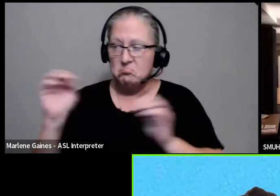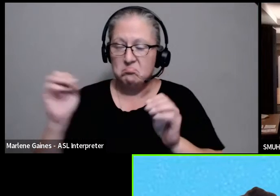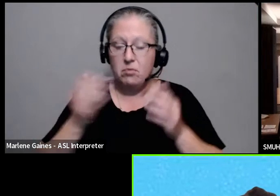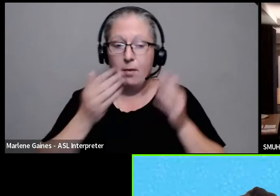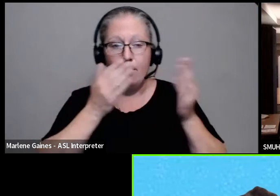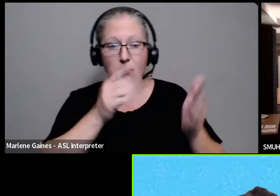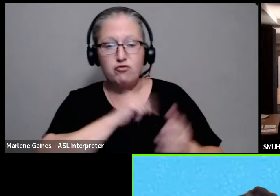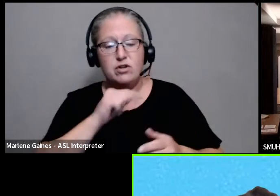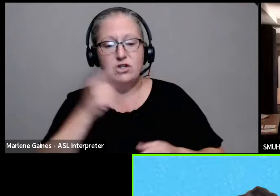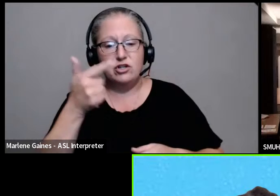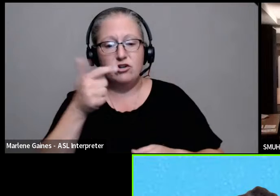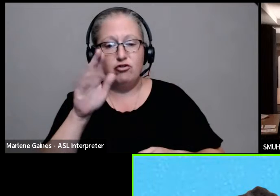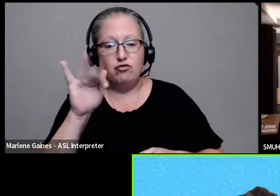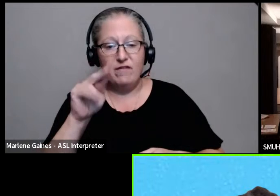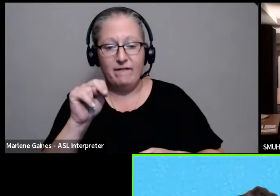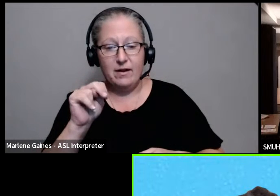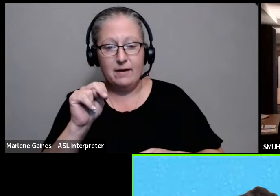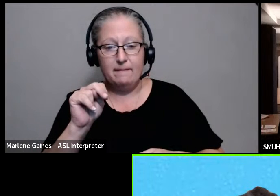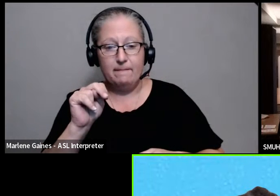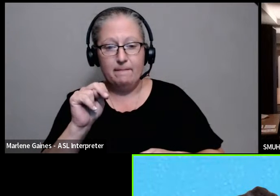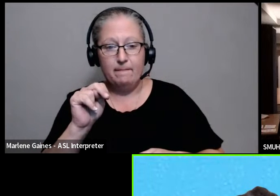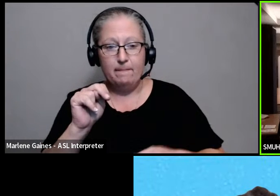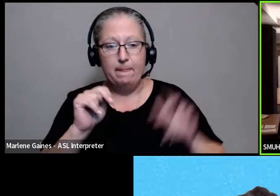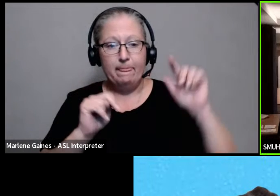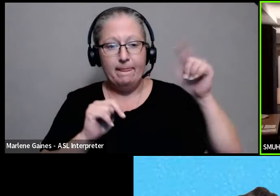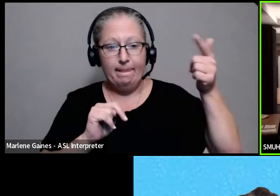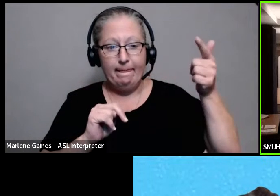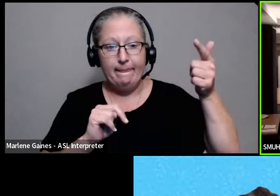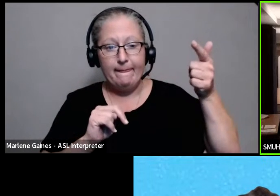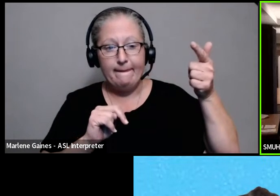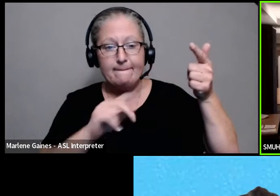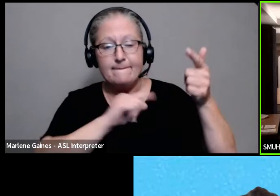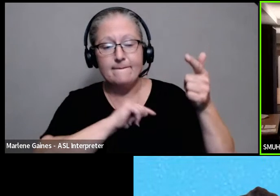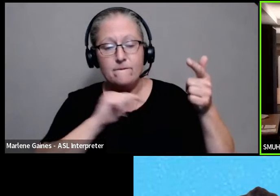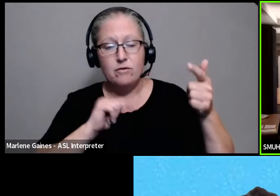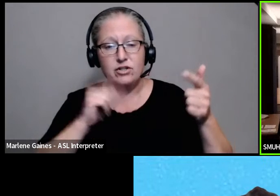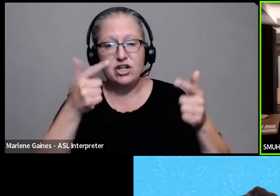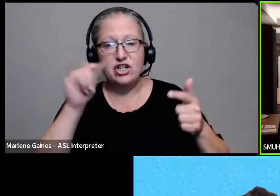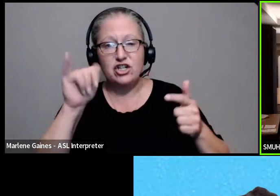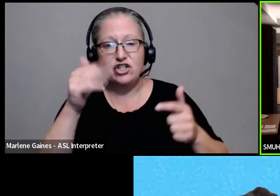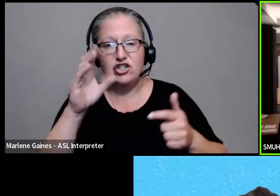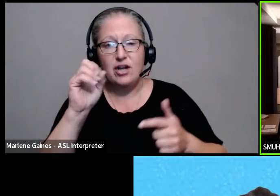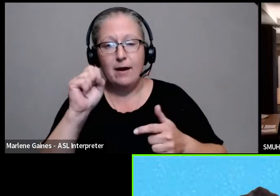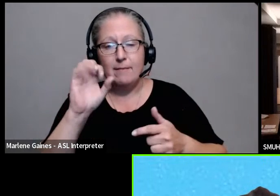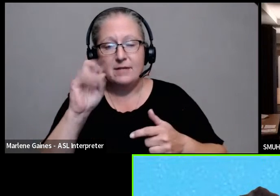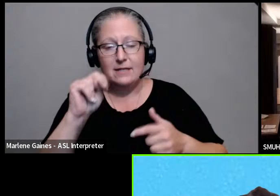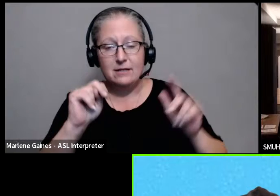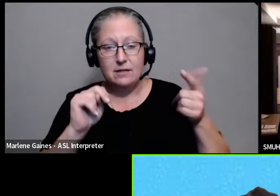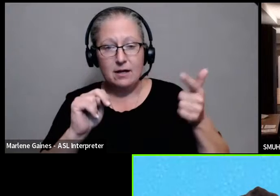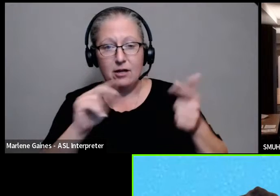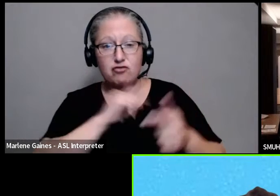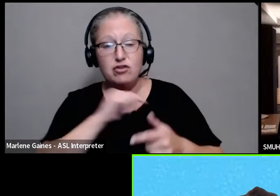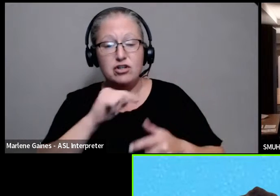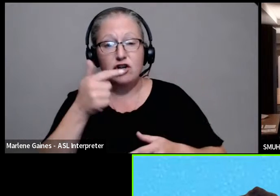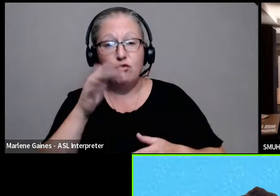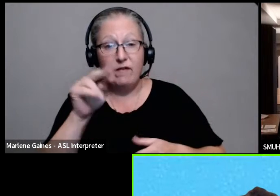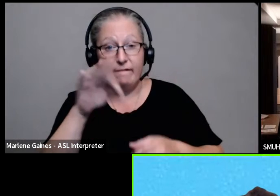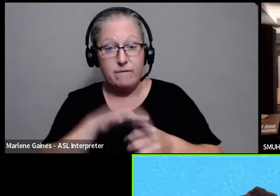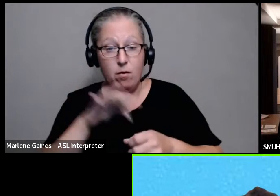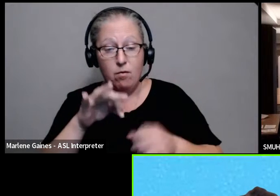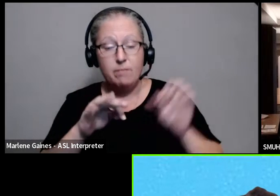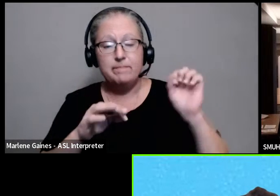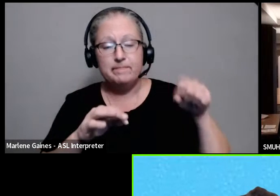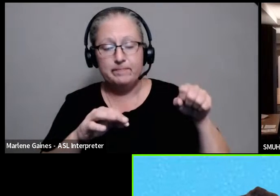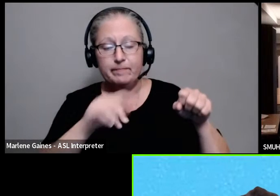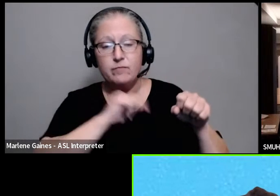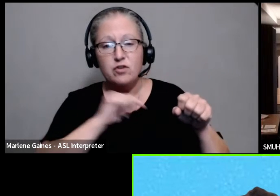trustee Griffin, I'll second. second by trustee Jacobson. Trustee Griffin, how do you vote?